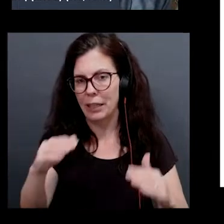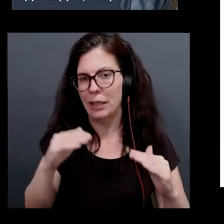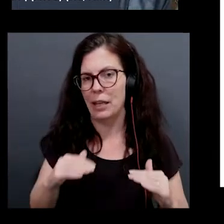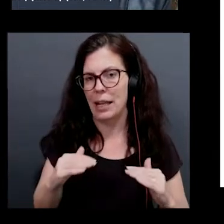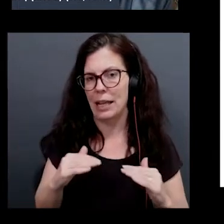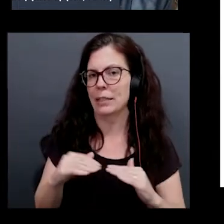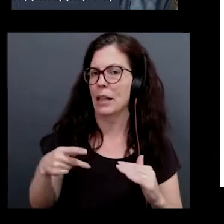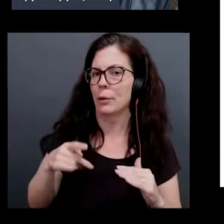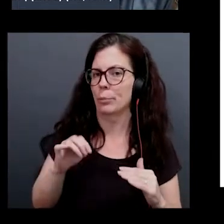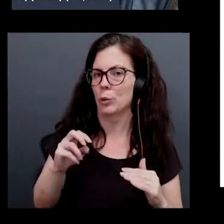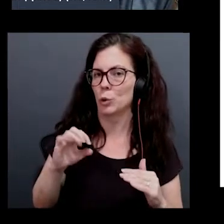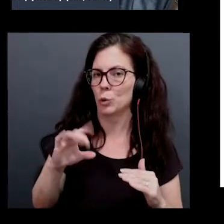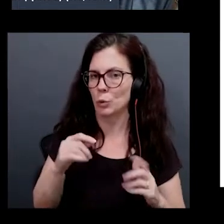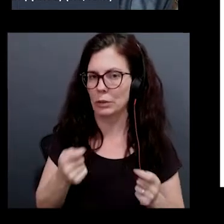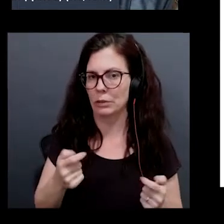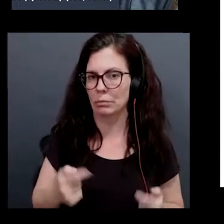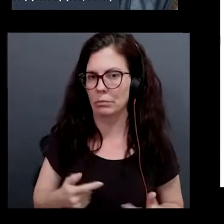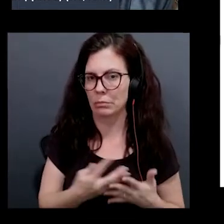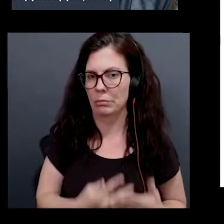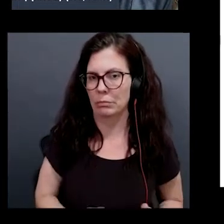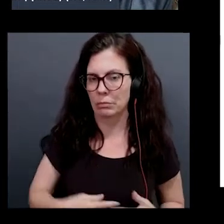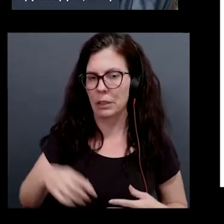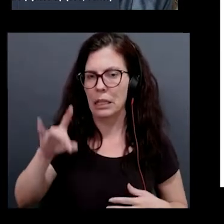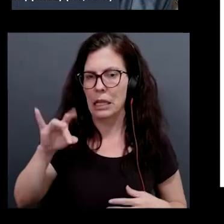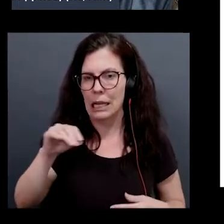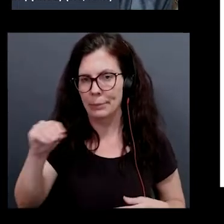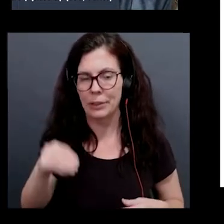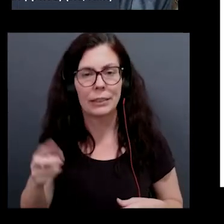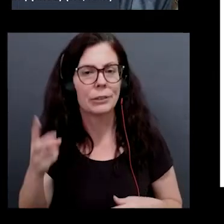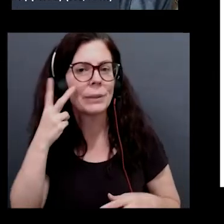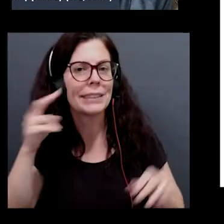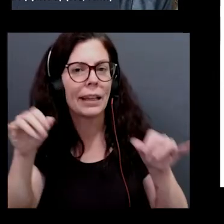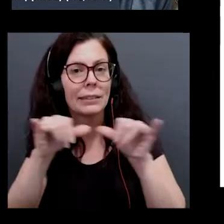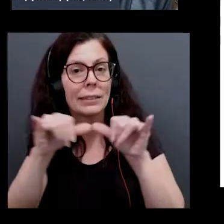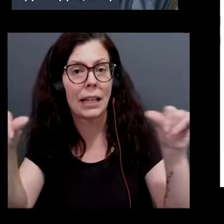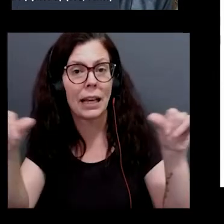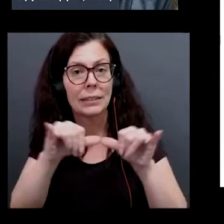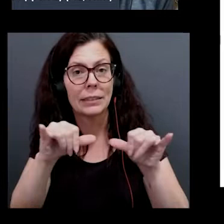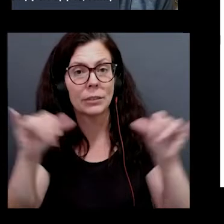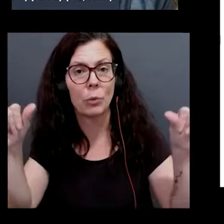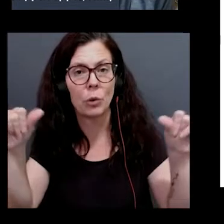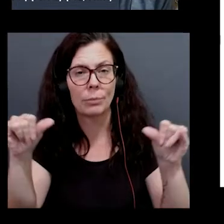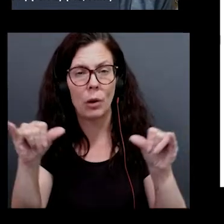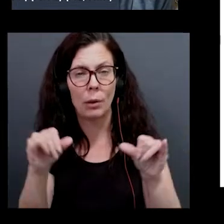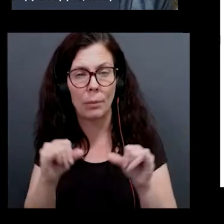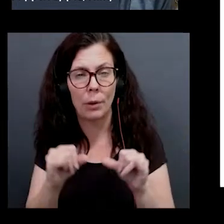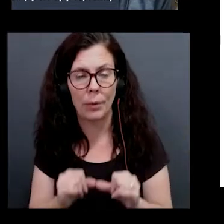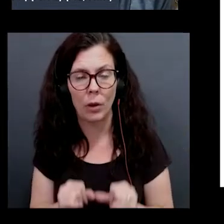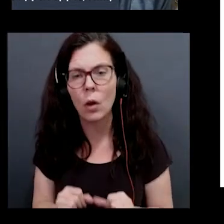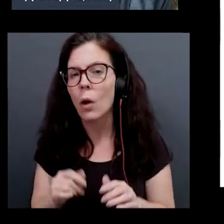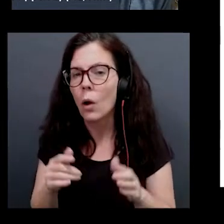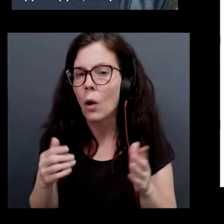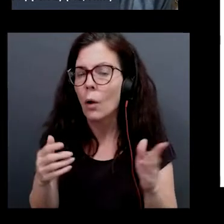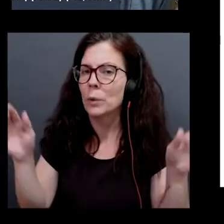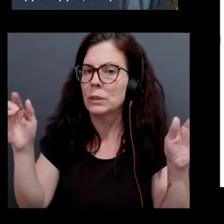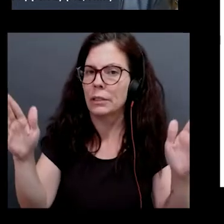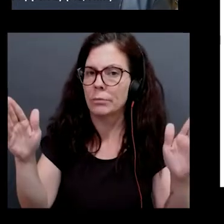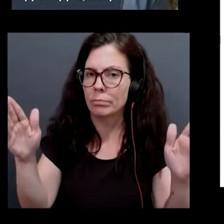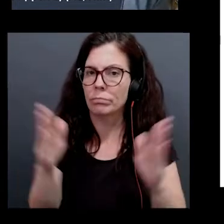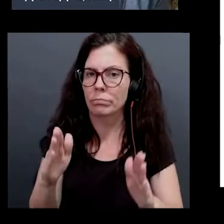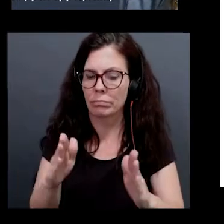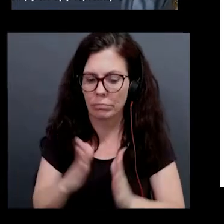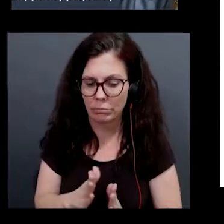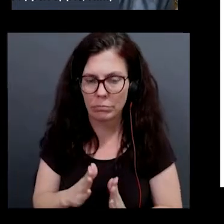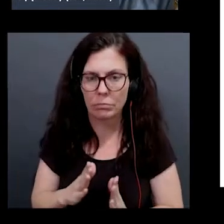accuracy compared with each other. You can see the sizes start to get smaller and smaller, almost an order of magnitude smaller once you get to a sparse